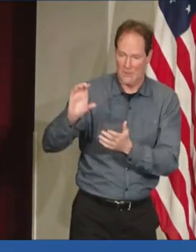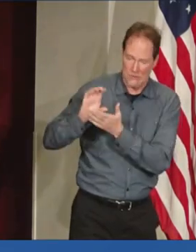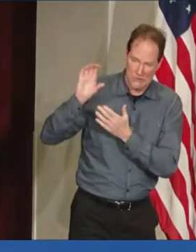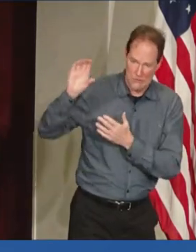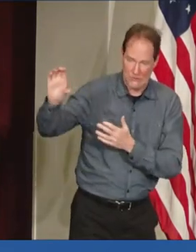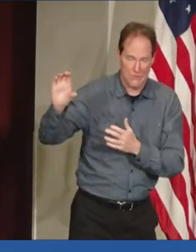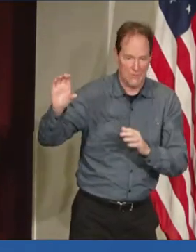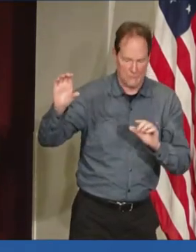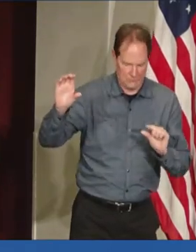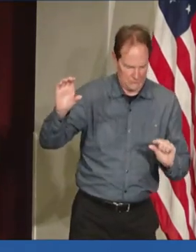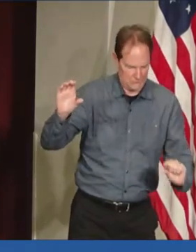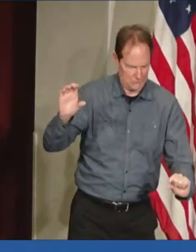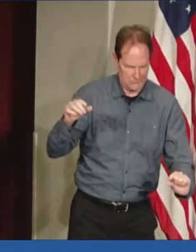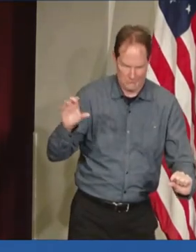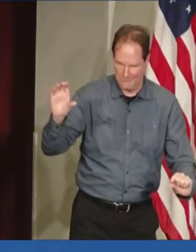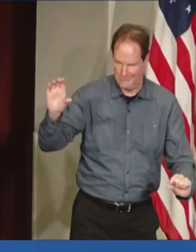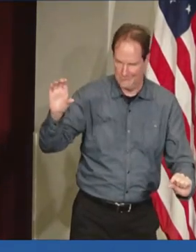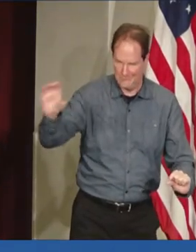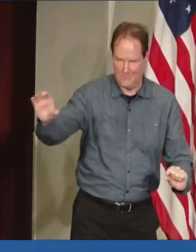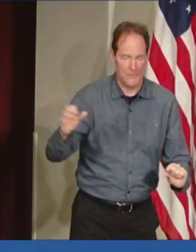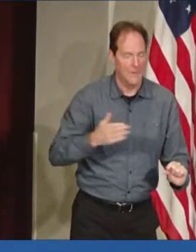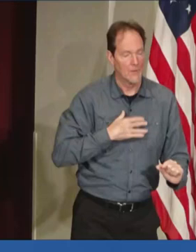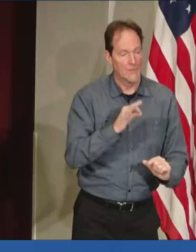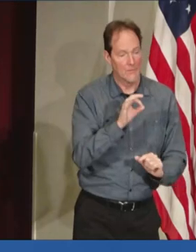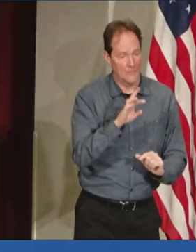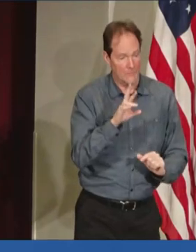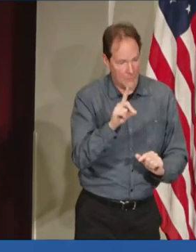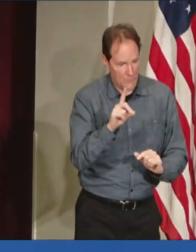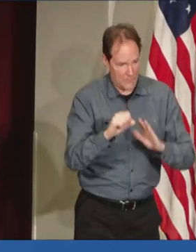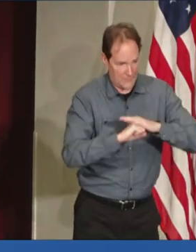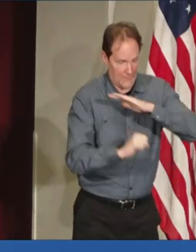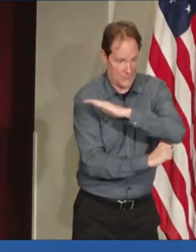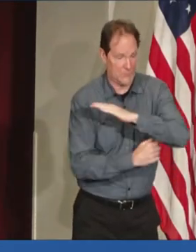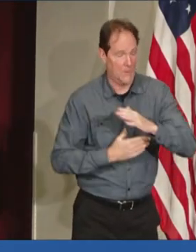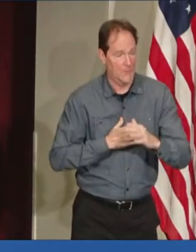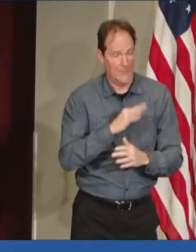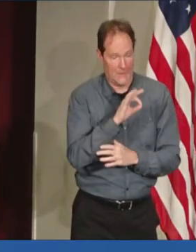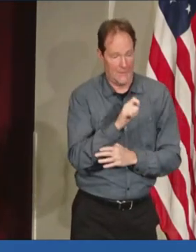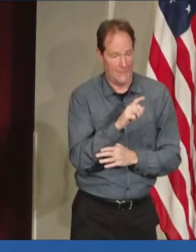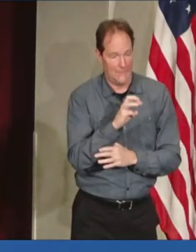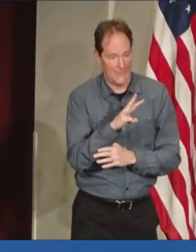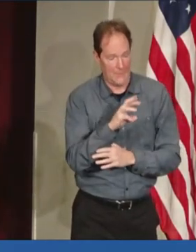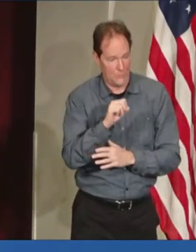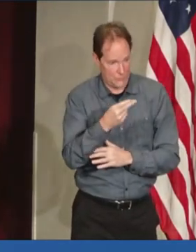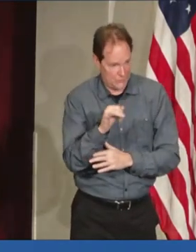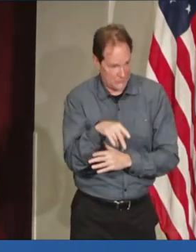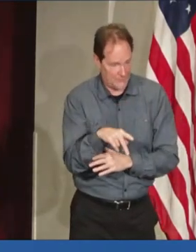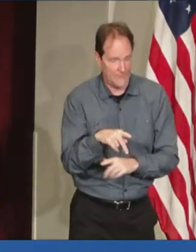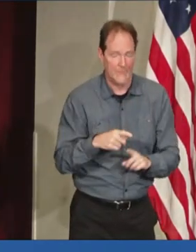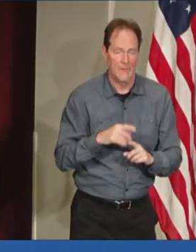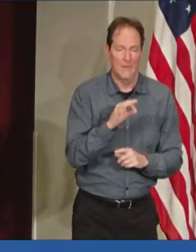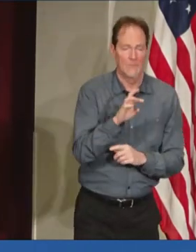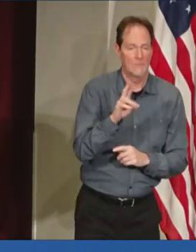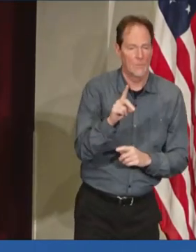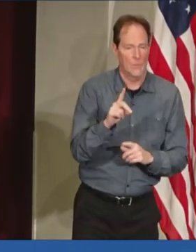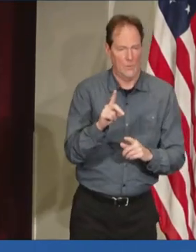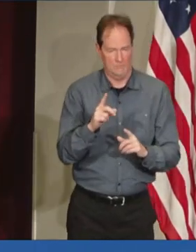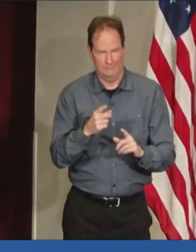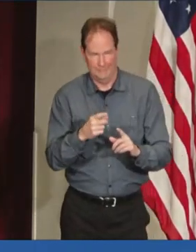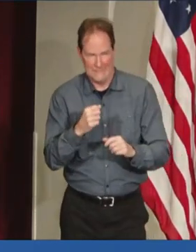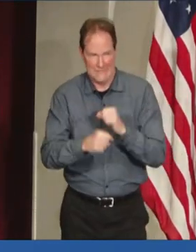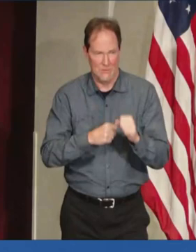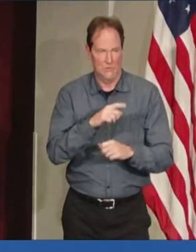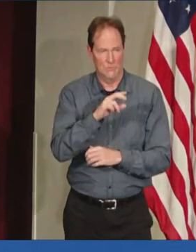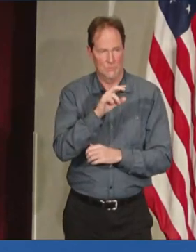look at the Ford Foundation, where I had my fellowship from, Ford until like 2016,